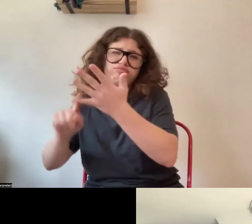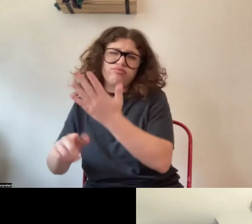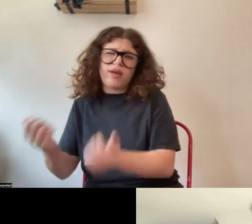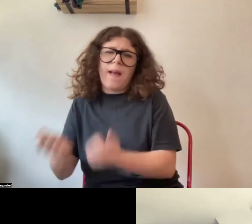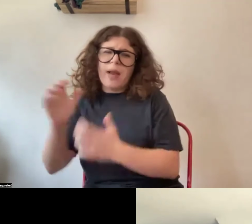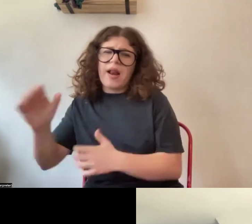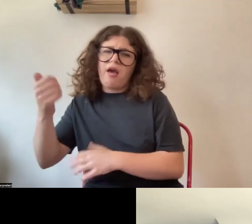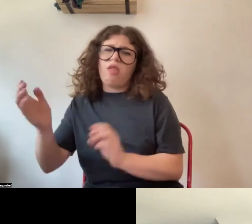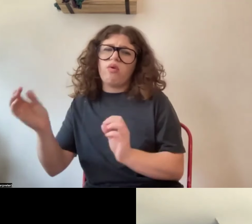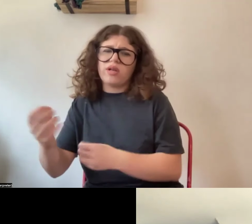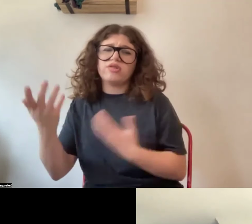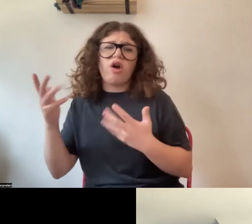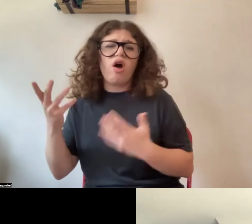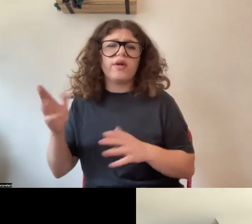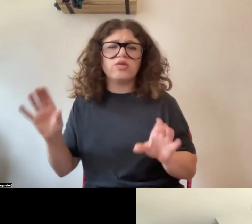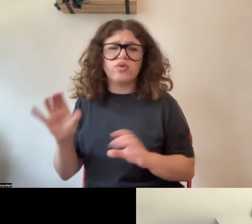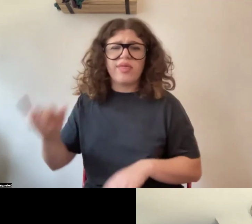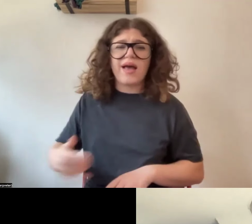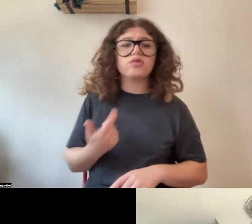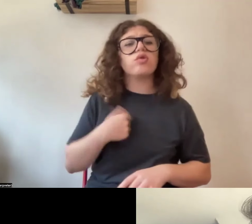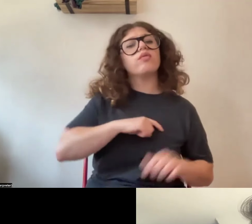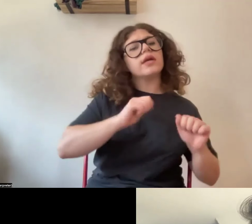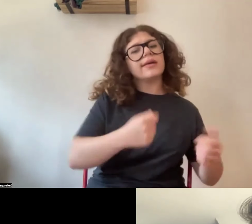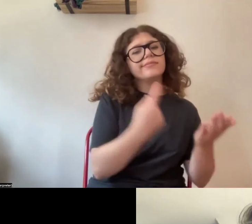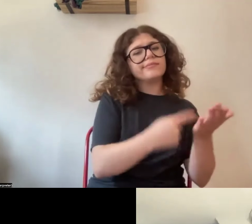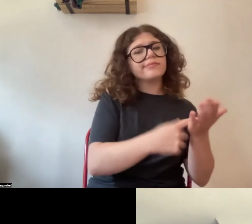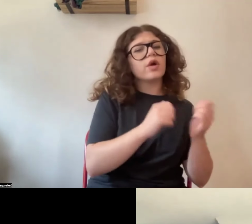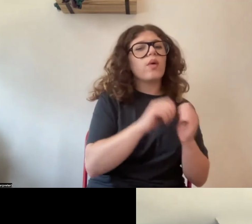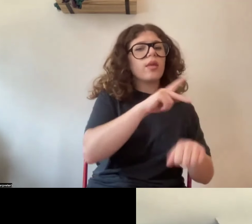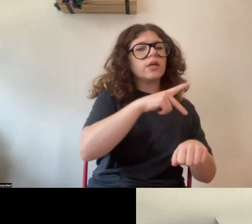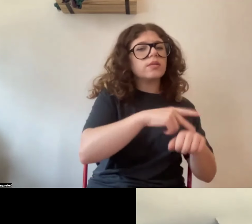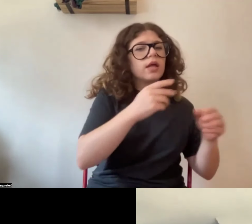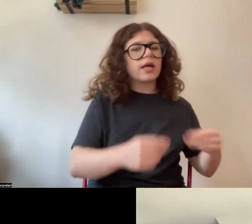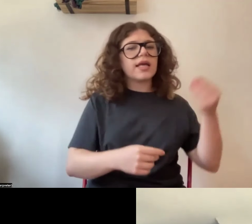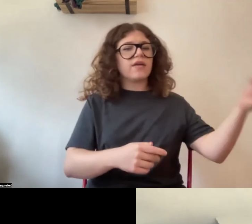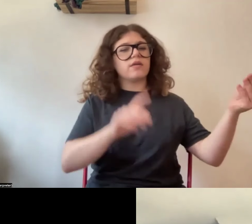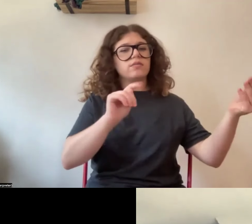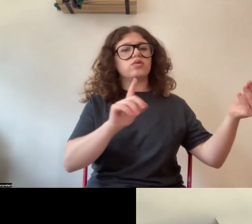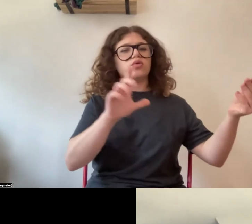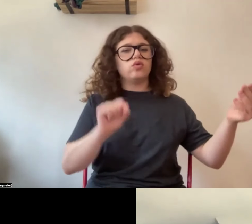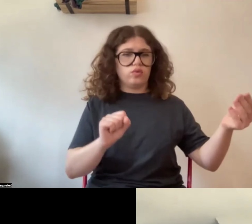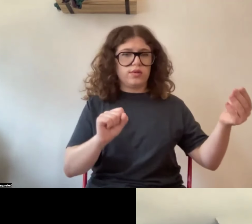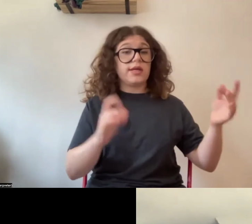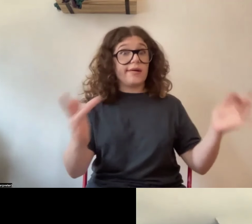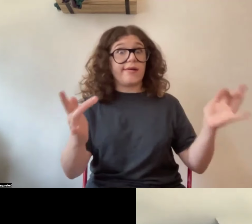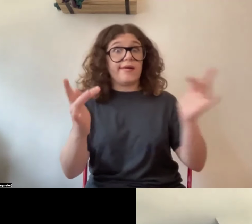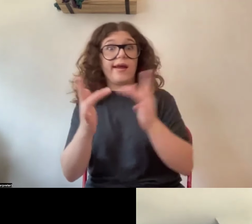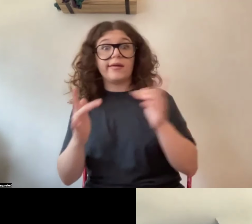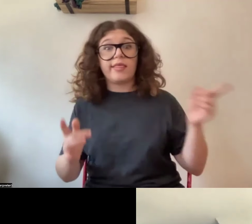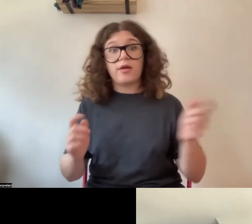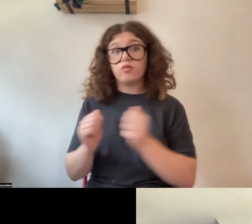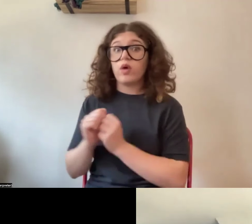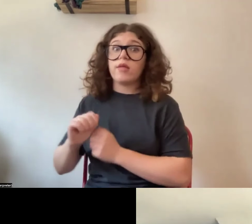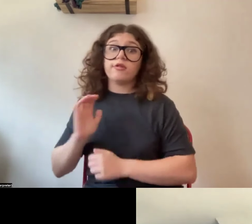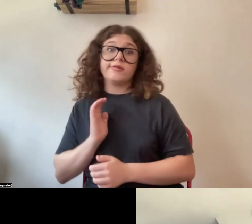do that. So we can also just talk with the principal, give them some tools, connect them with some organizations that we've